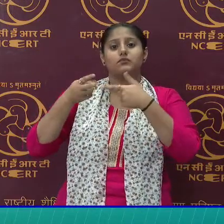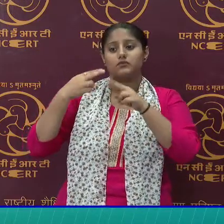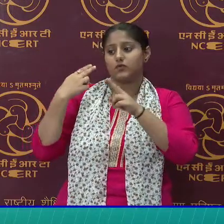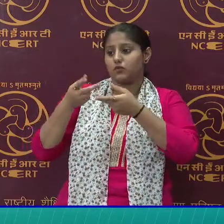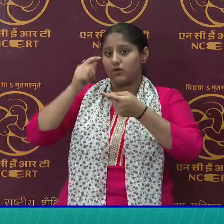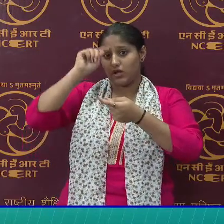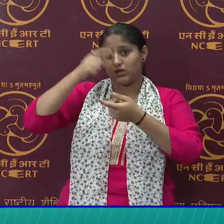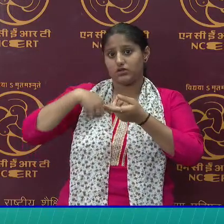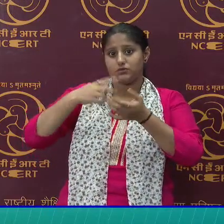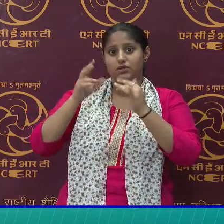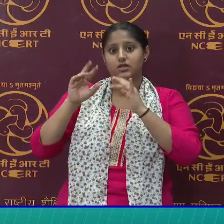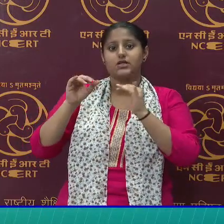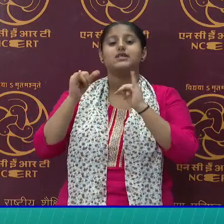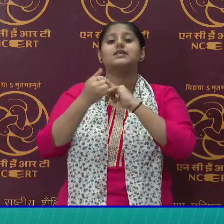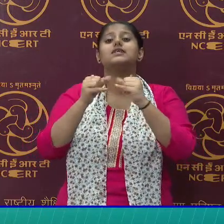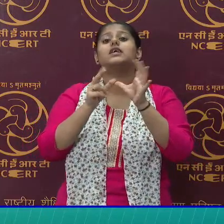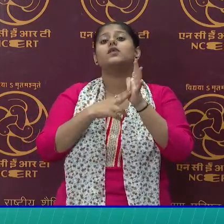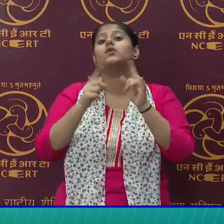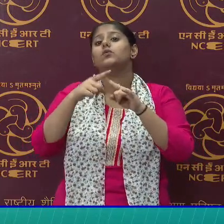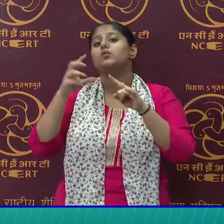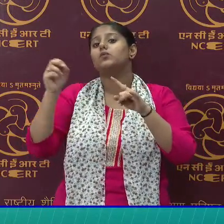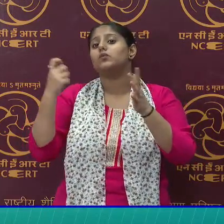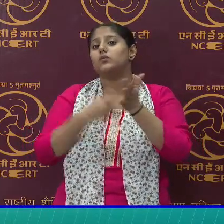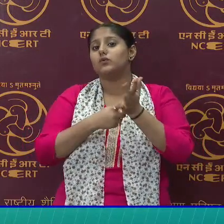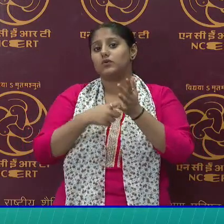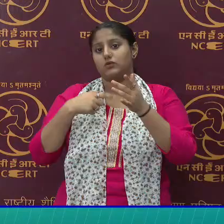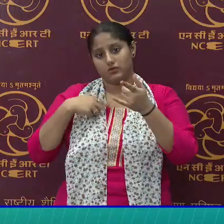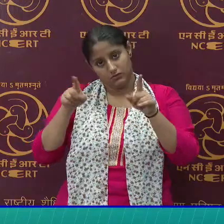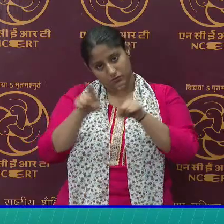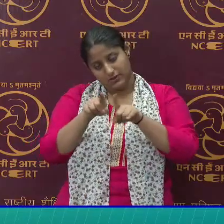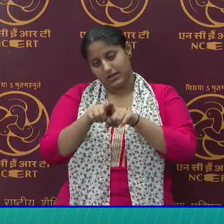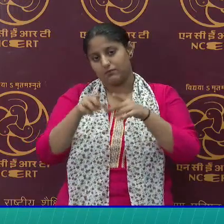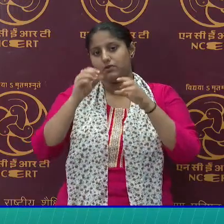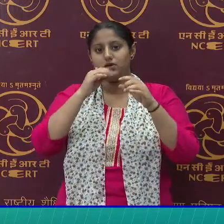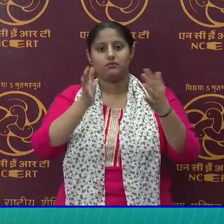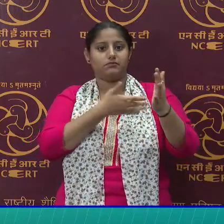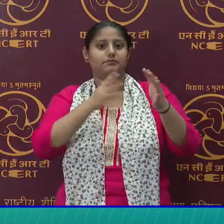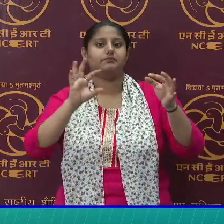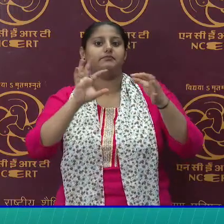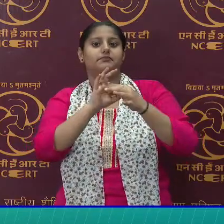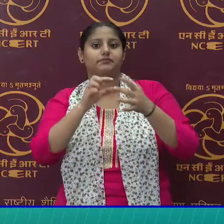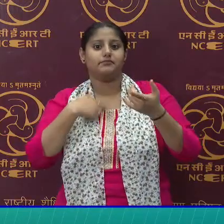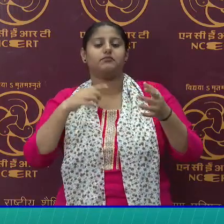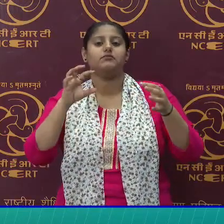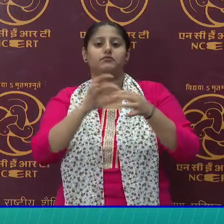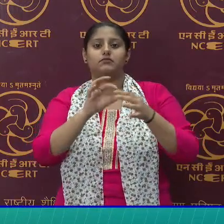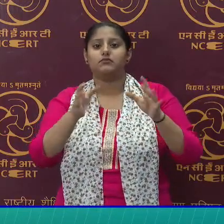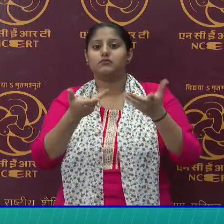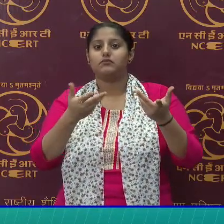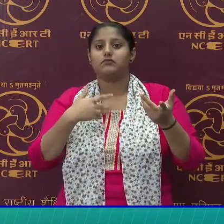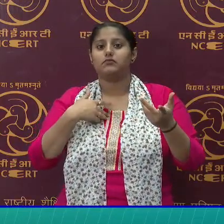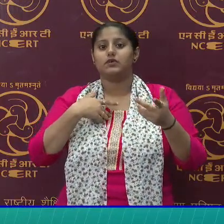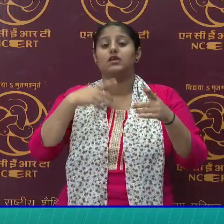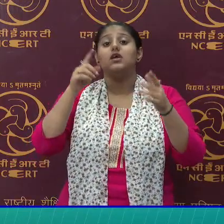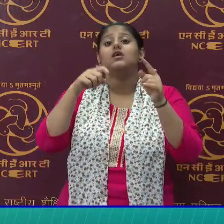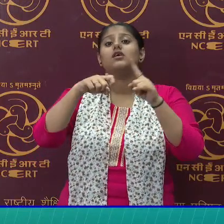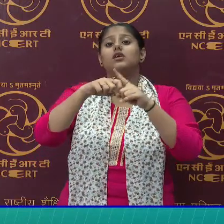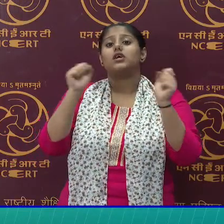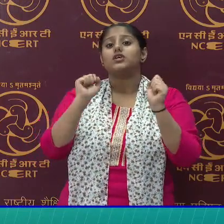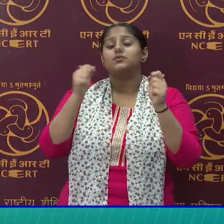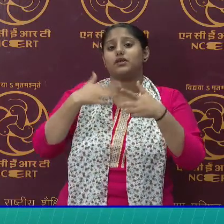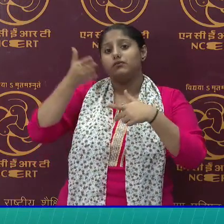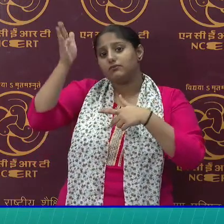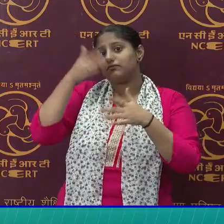but SANTOOR is SANTOOR. So it's a musical instrument from the hills, from the Kashmir region and